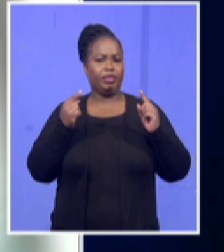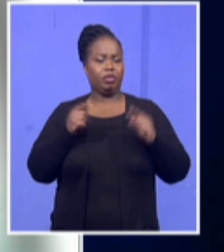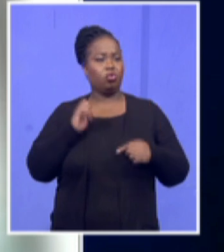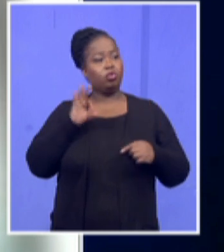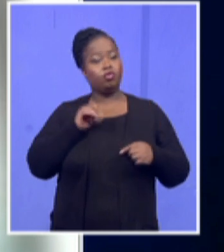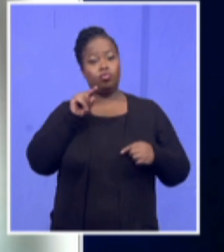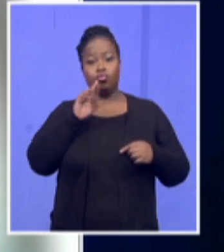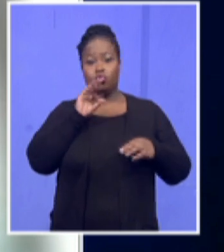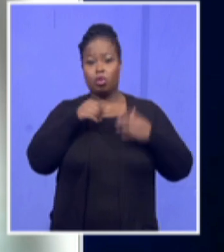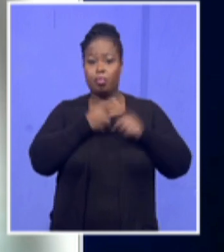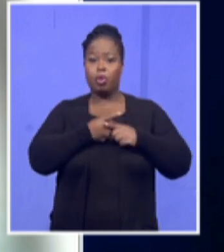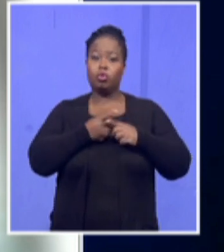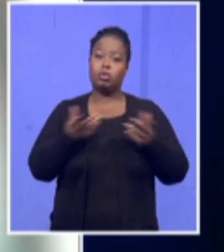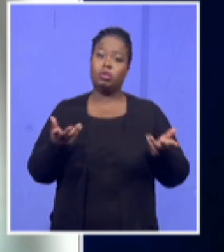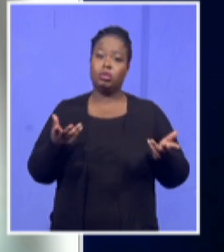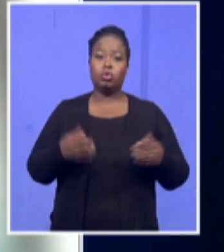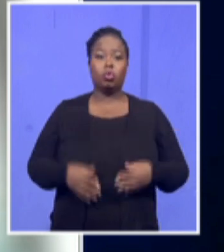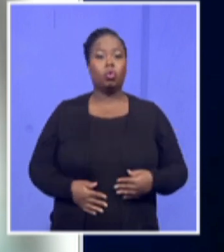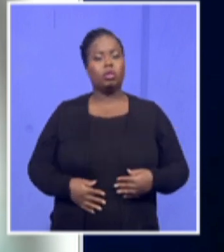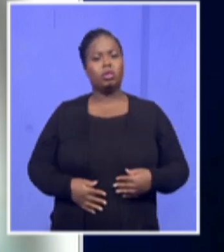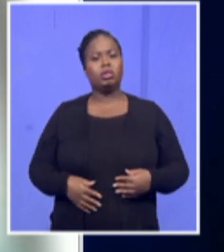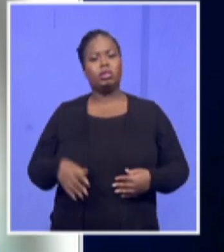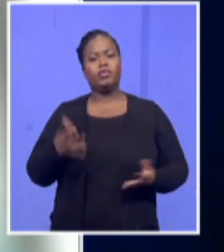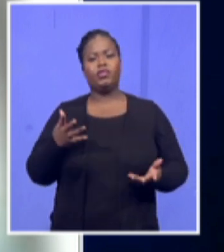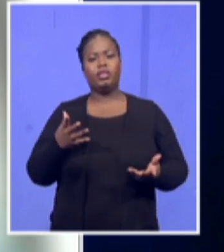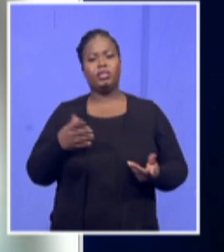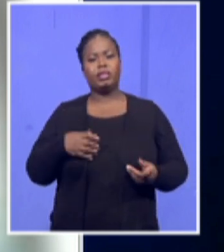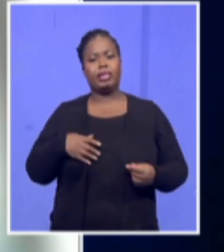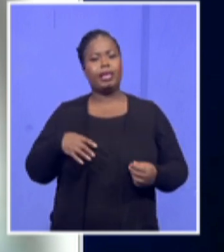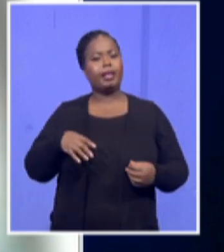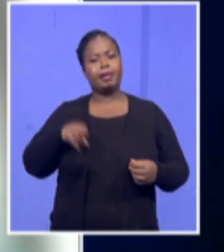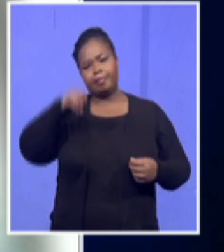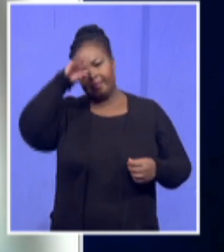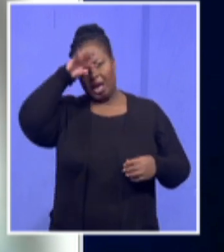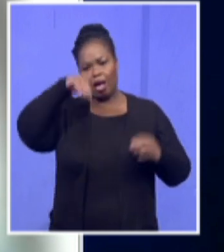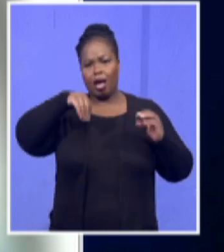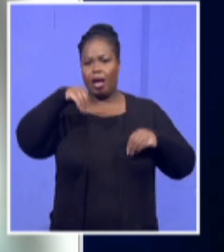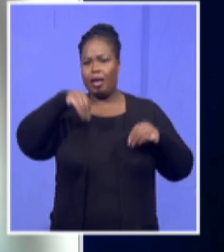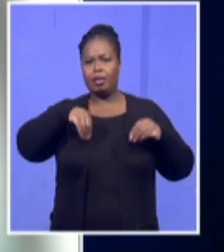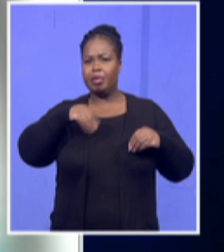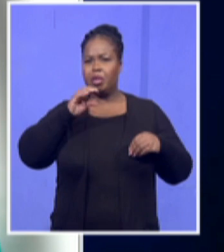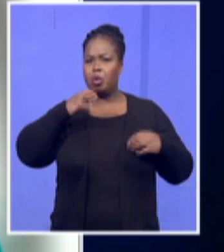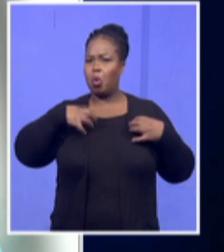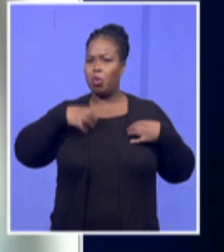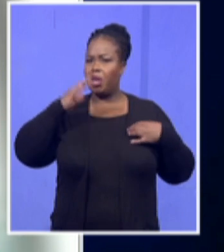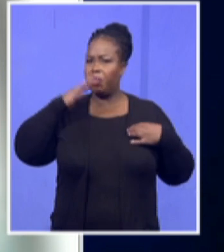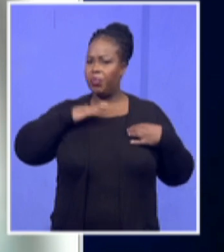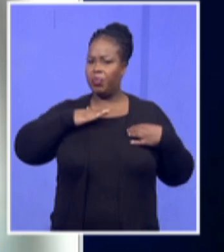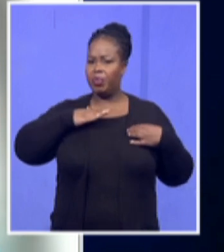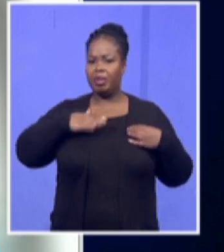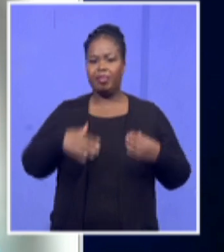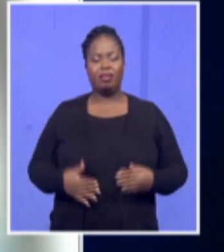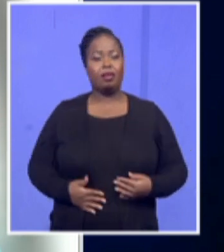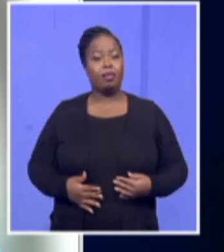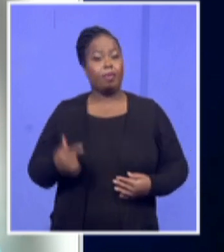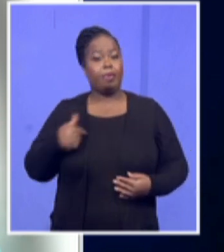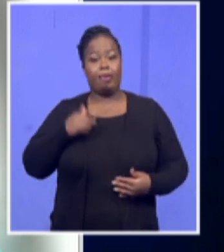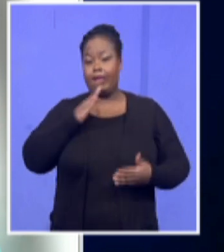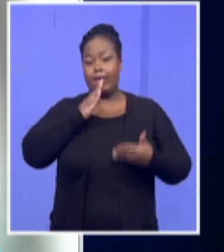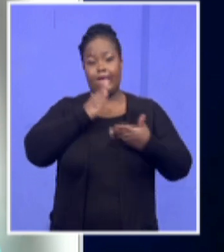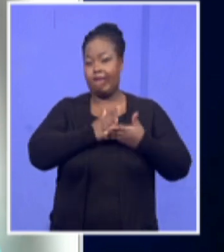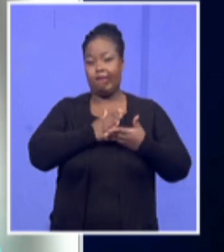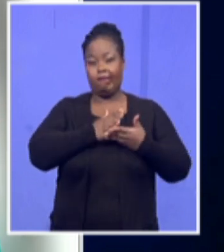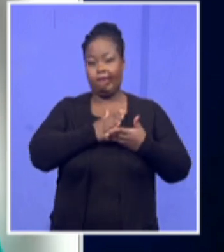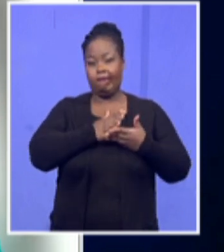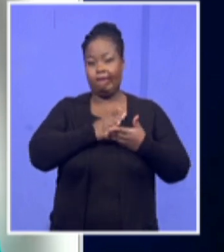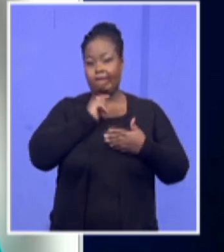talking about an ownerless or derelict mine. I'm not sure of the facts. We have received mixed